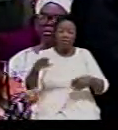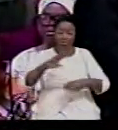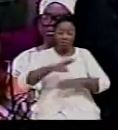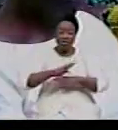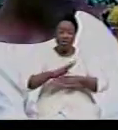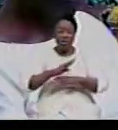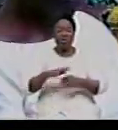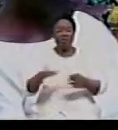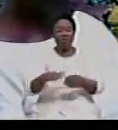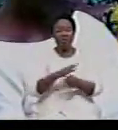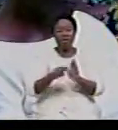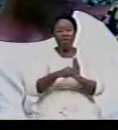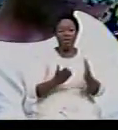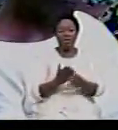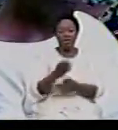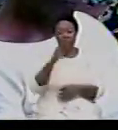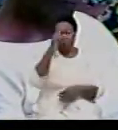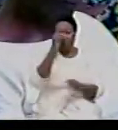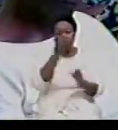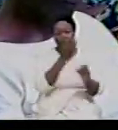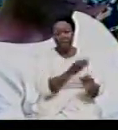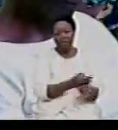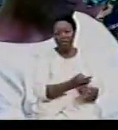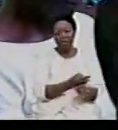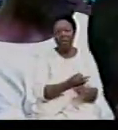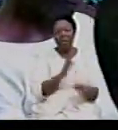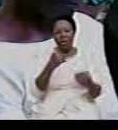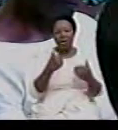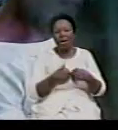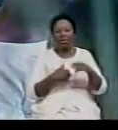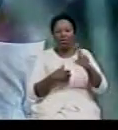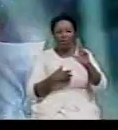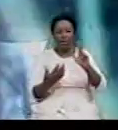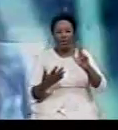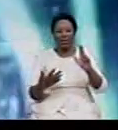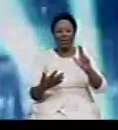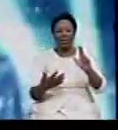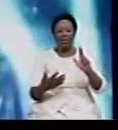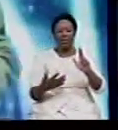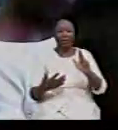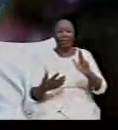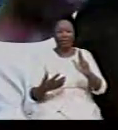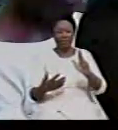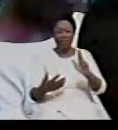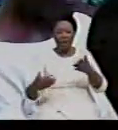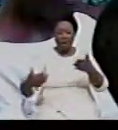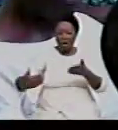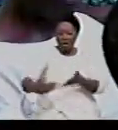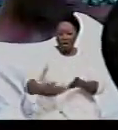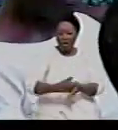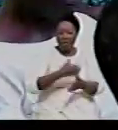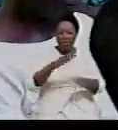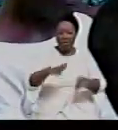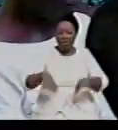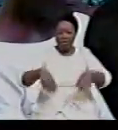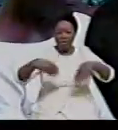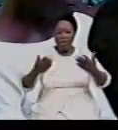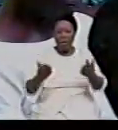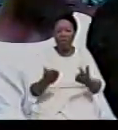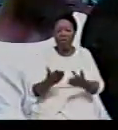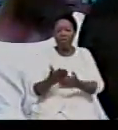things we're looking at. Number one, fresh supply through sonship